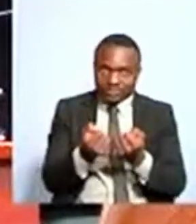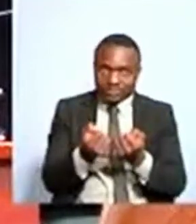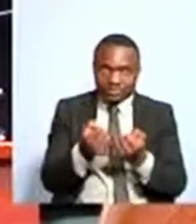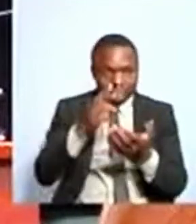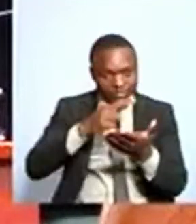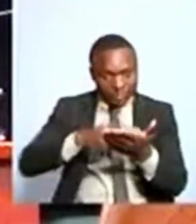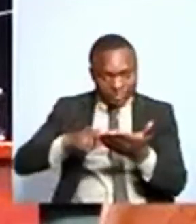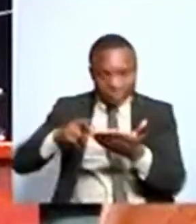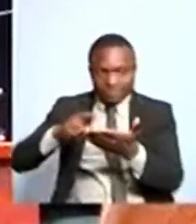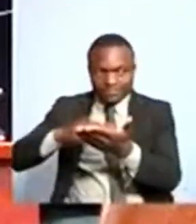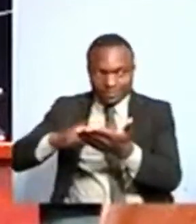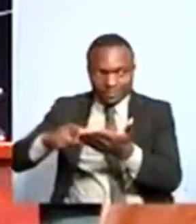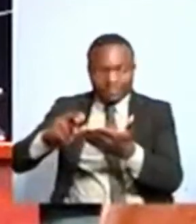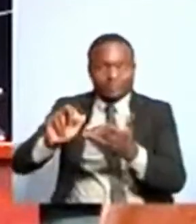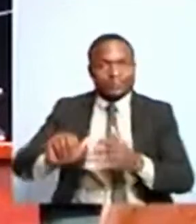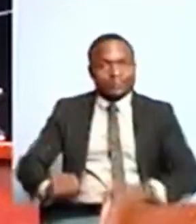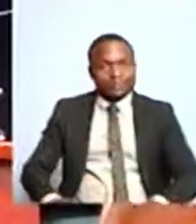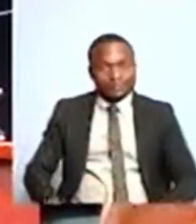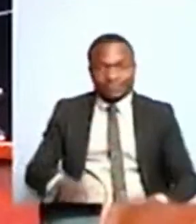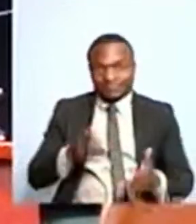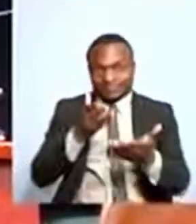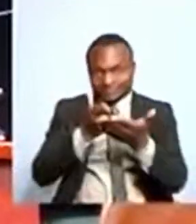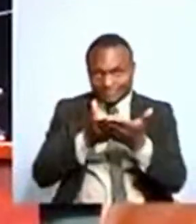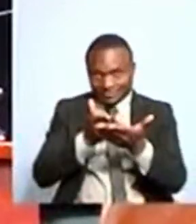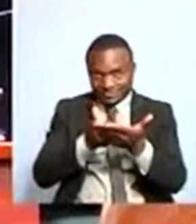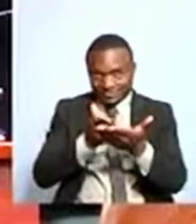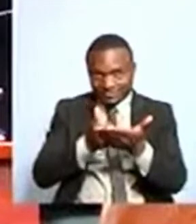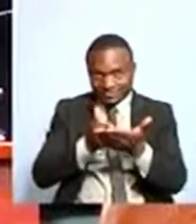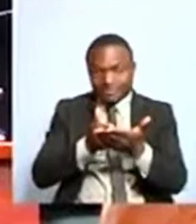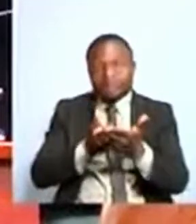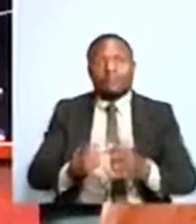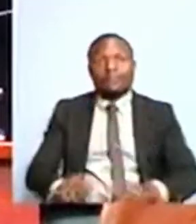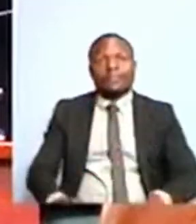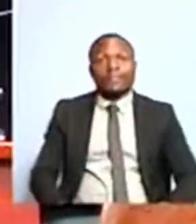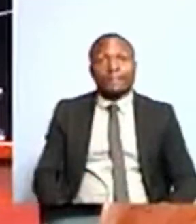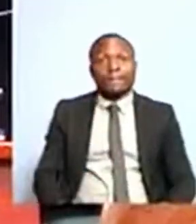reads as follows.